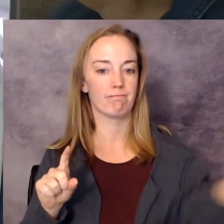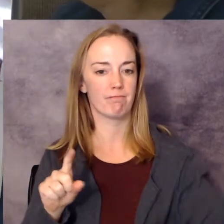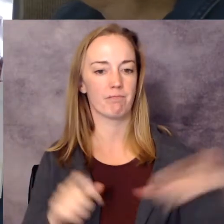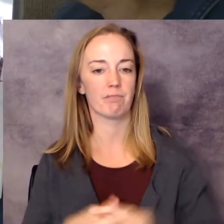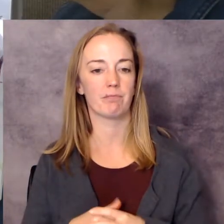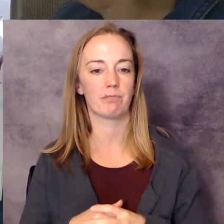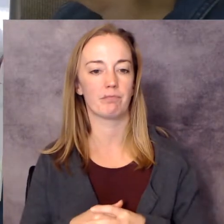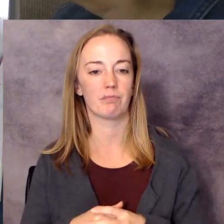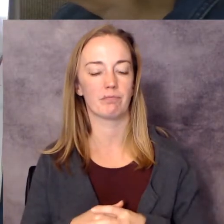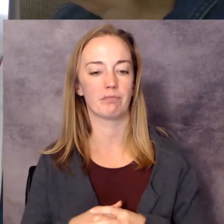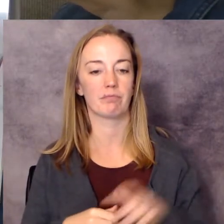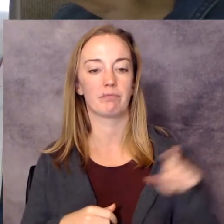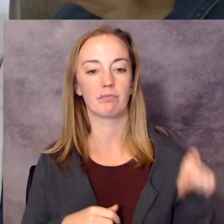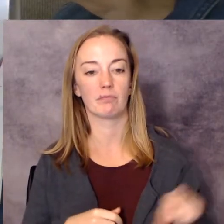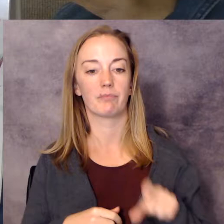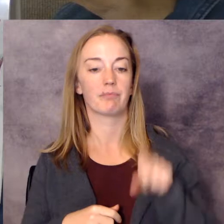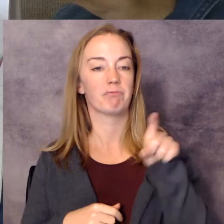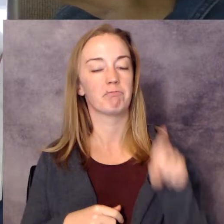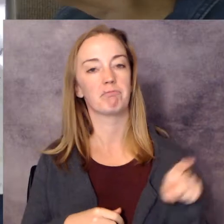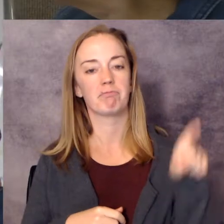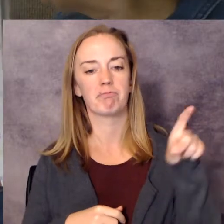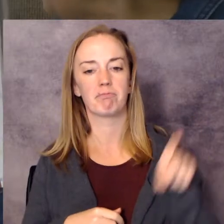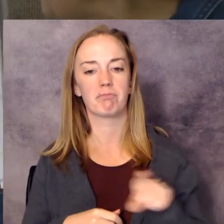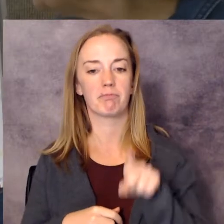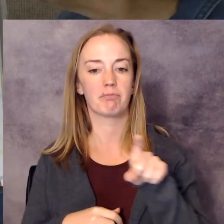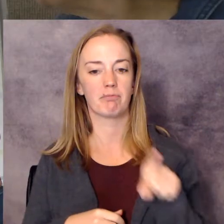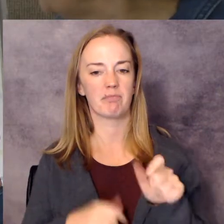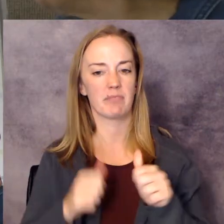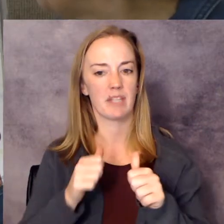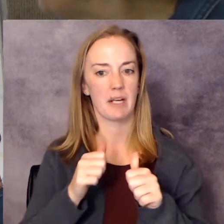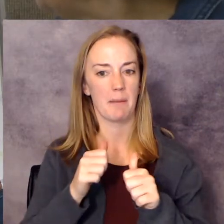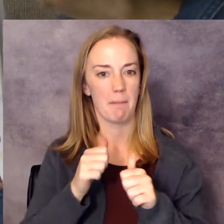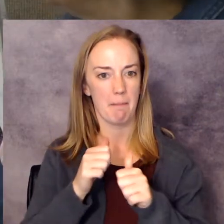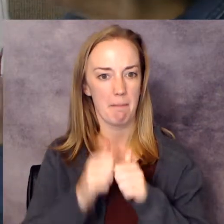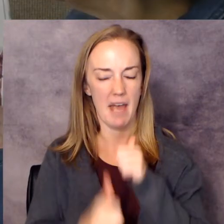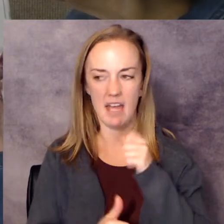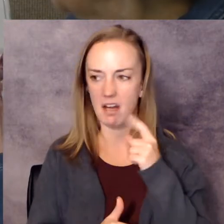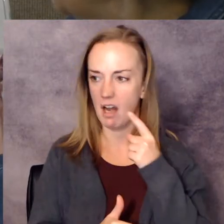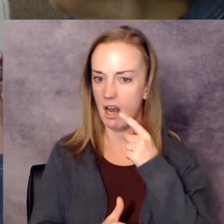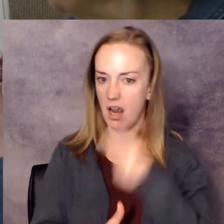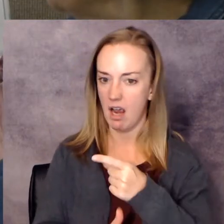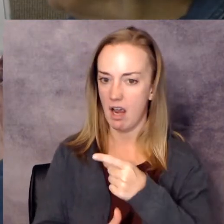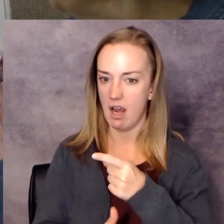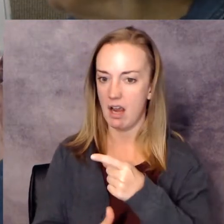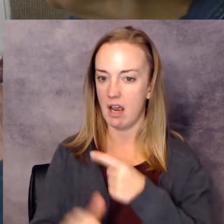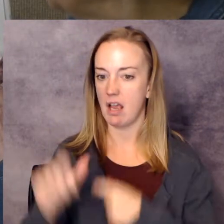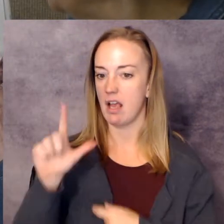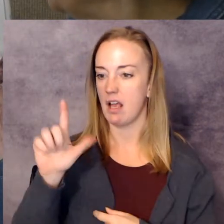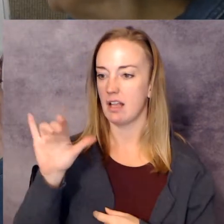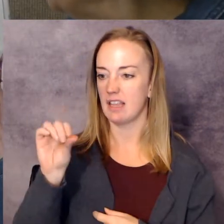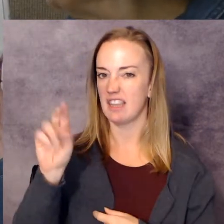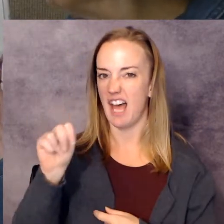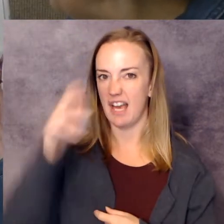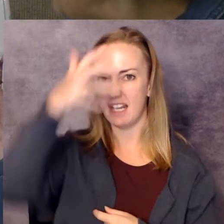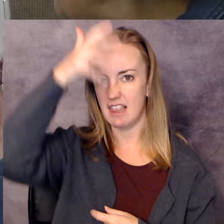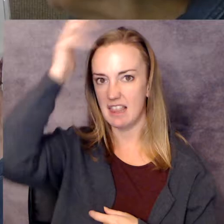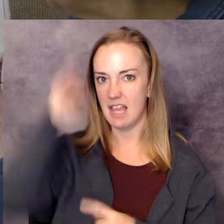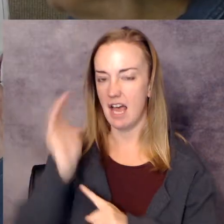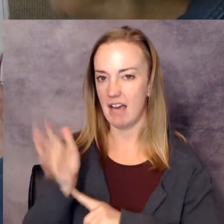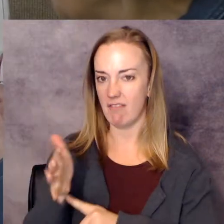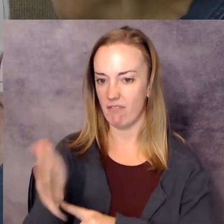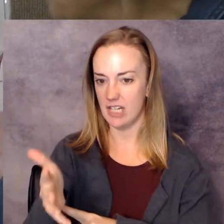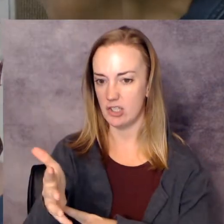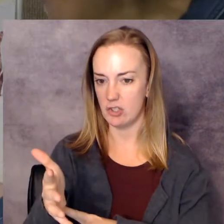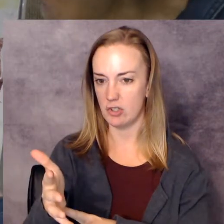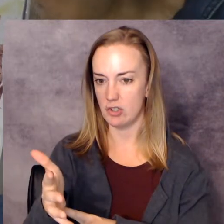As Mr. Seahorse drifted gently through the sea, he passed right by a lionfish hidden behind